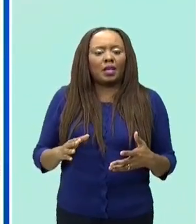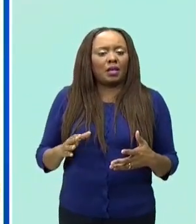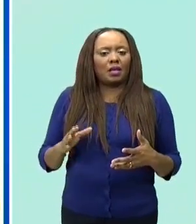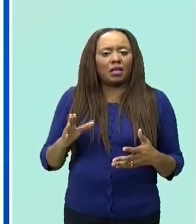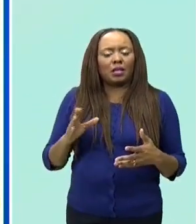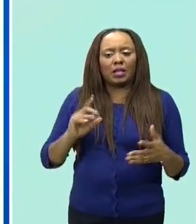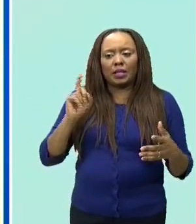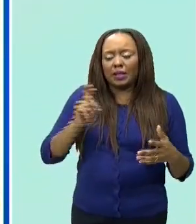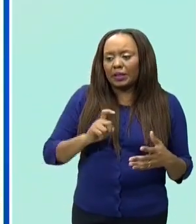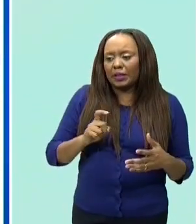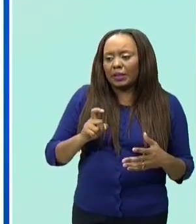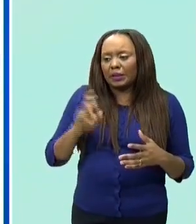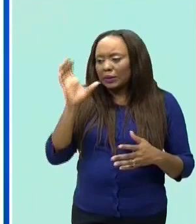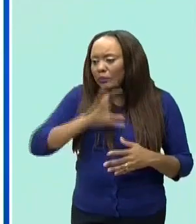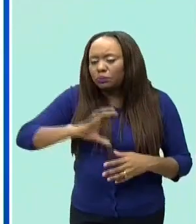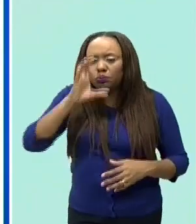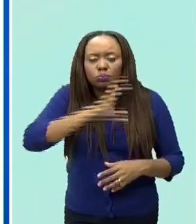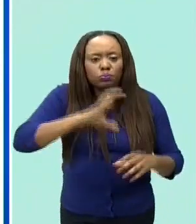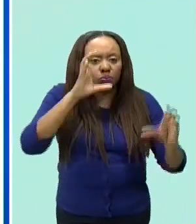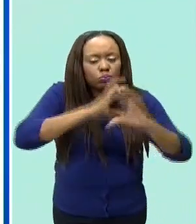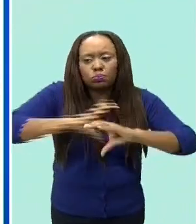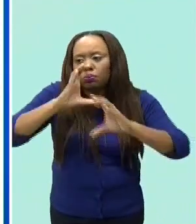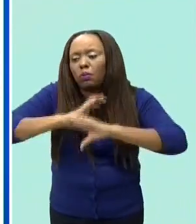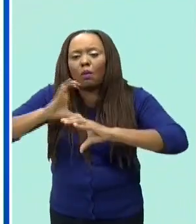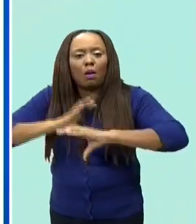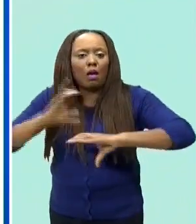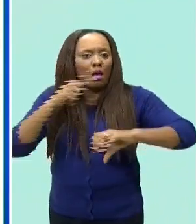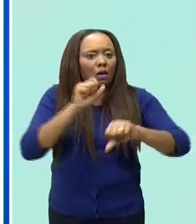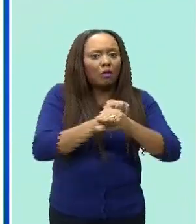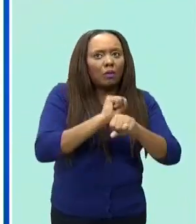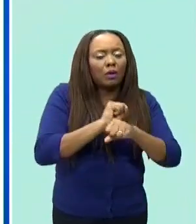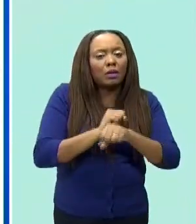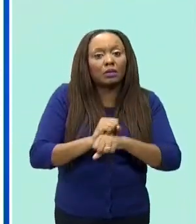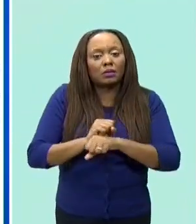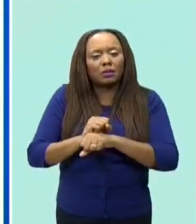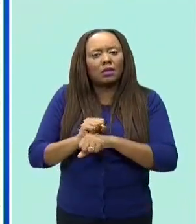for months and months. Authorities are also being asked to